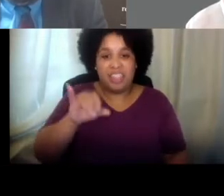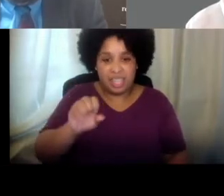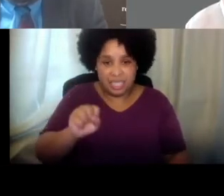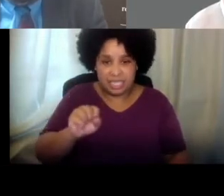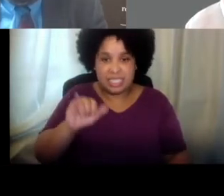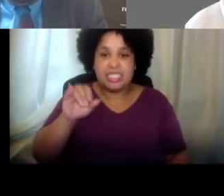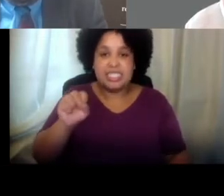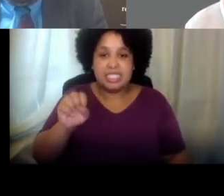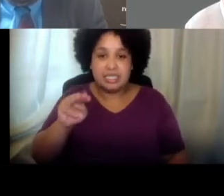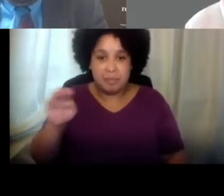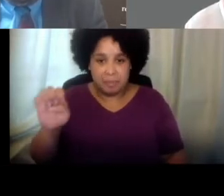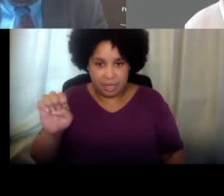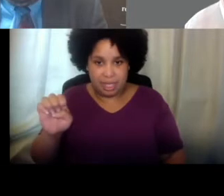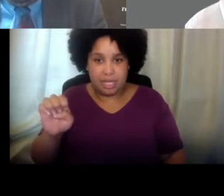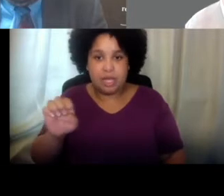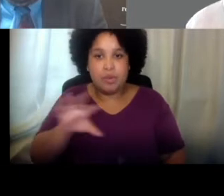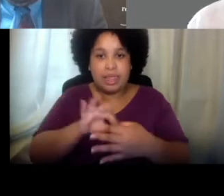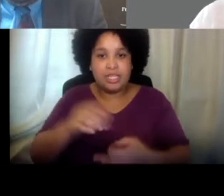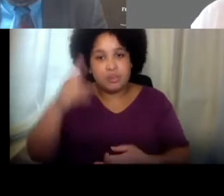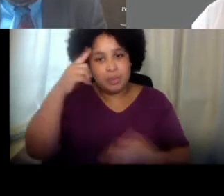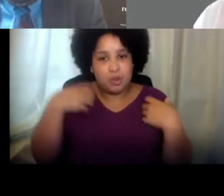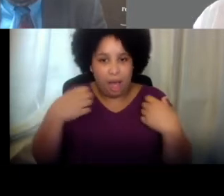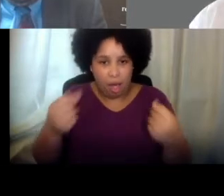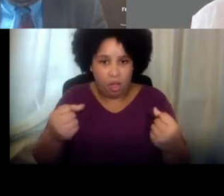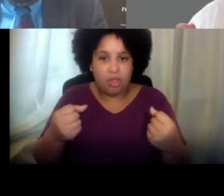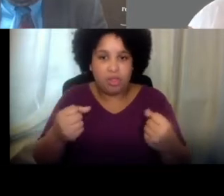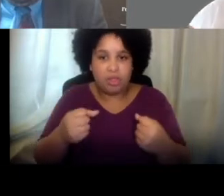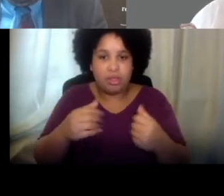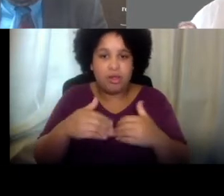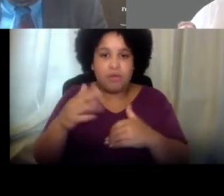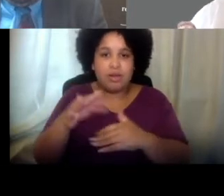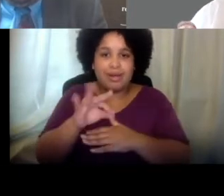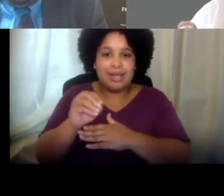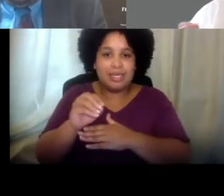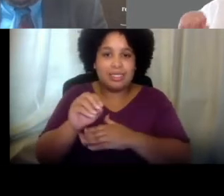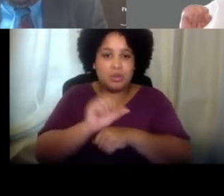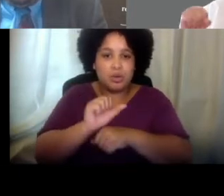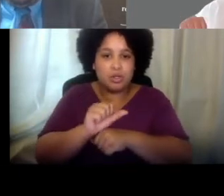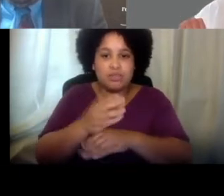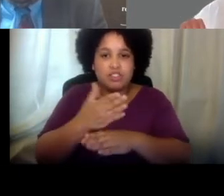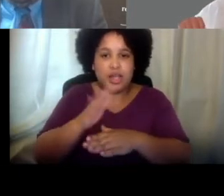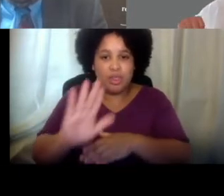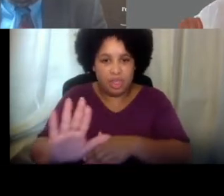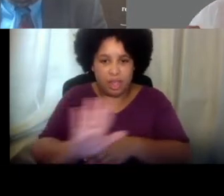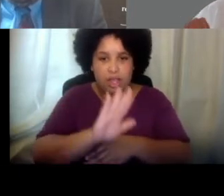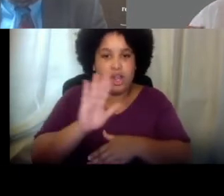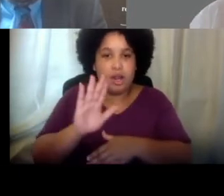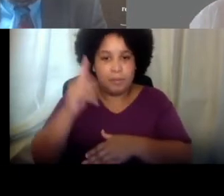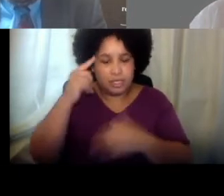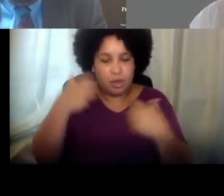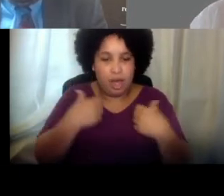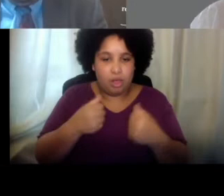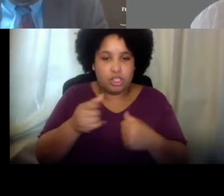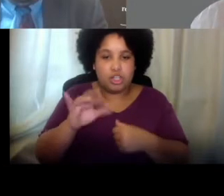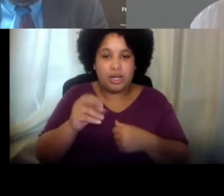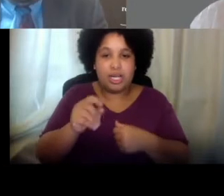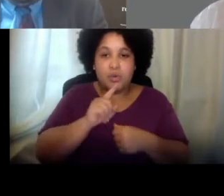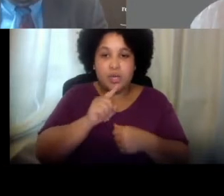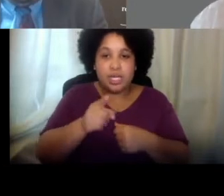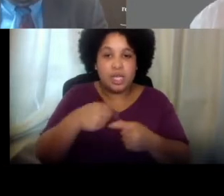across the globe have shared their mental health story. And you know, when we do that, executives have told me that the firm gets